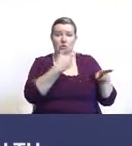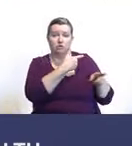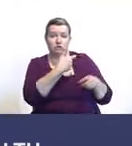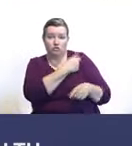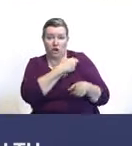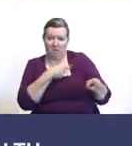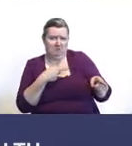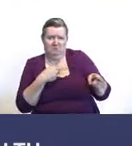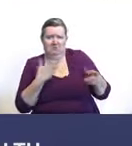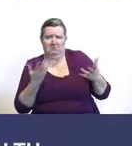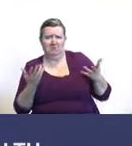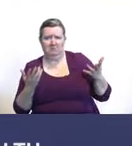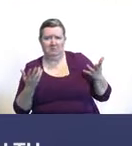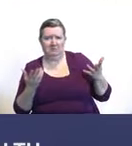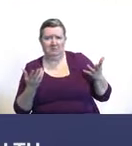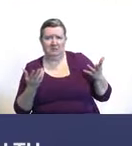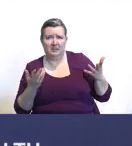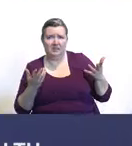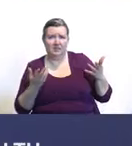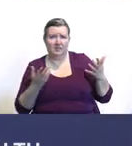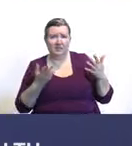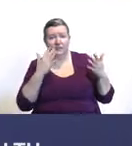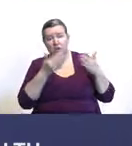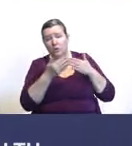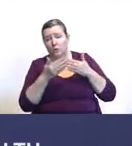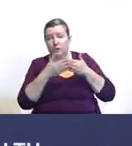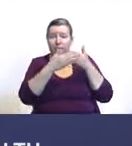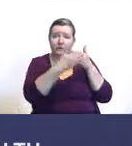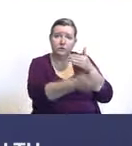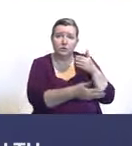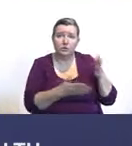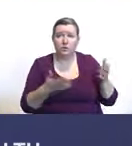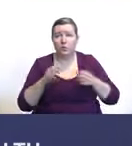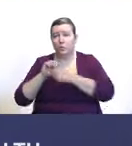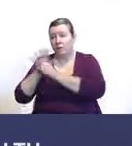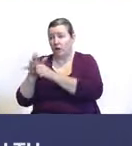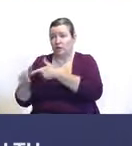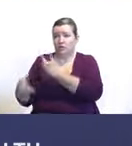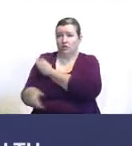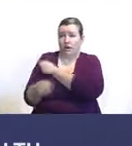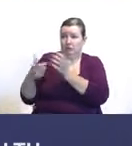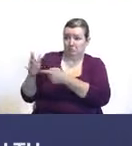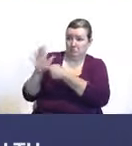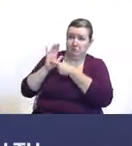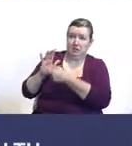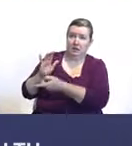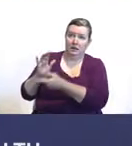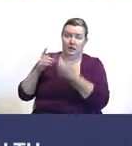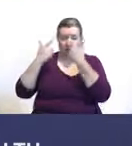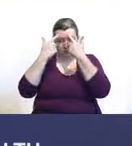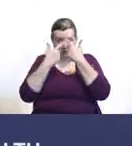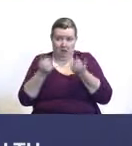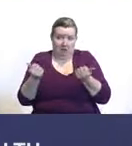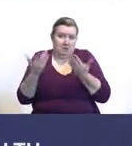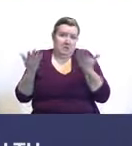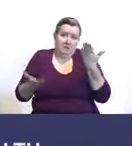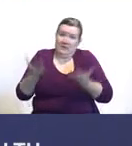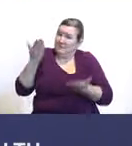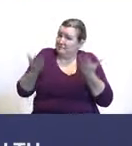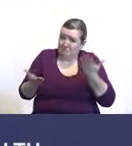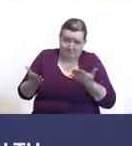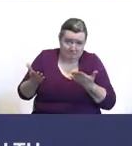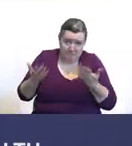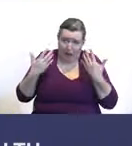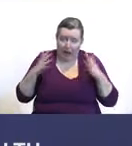you've got your annual flu shot. Could we be in a similar situation with this? I'll bet you